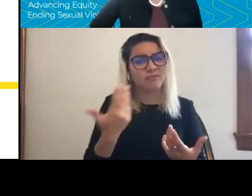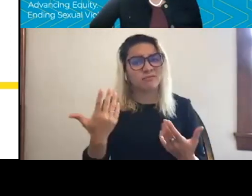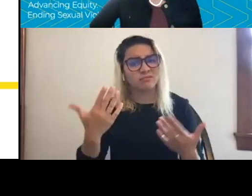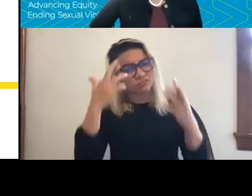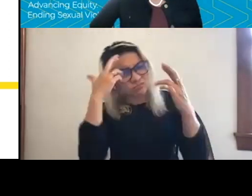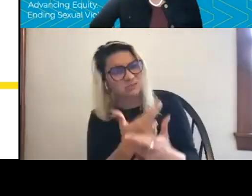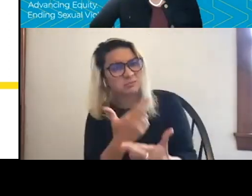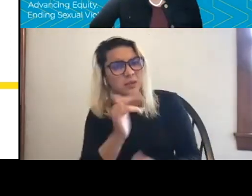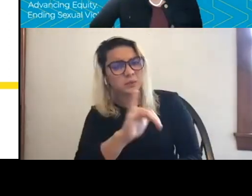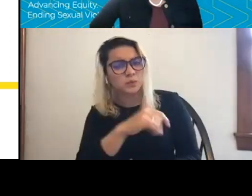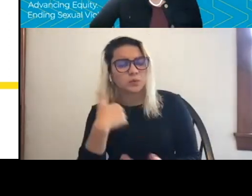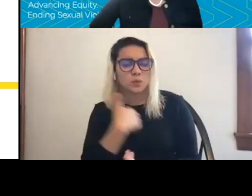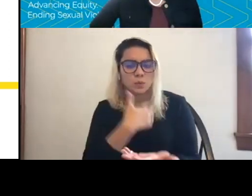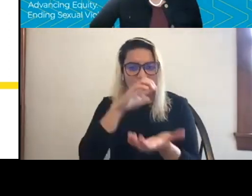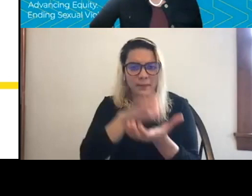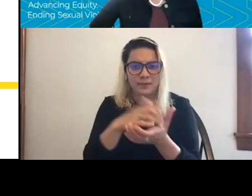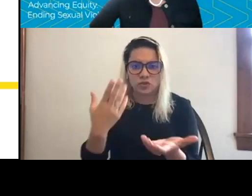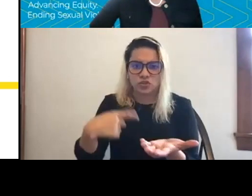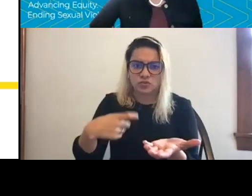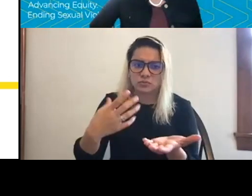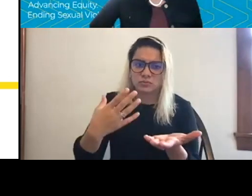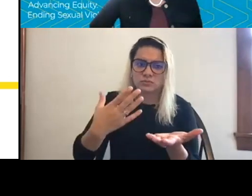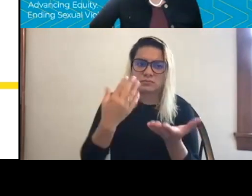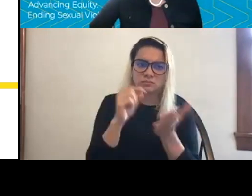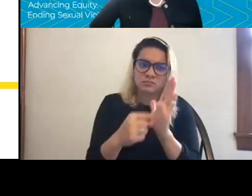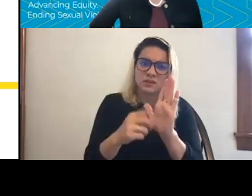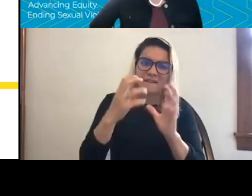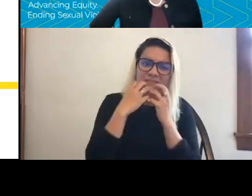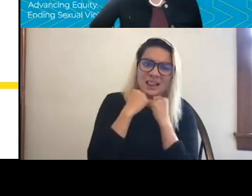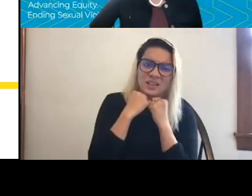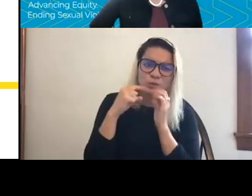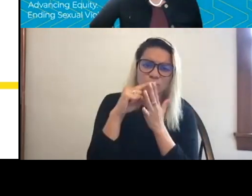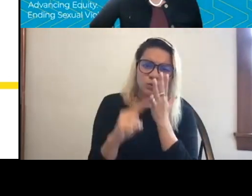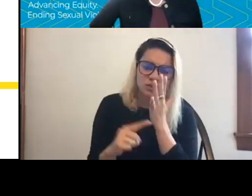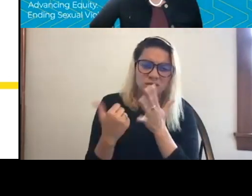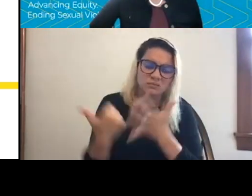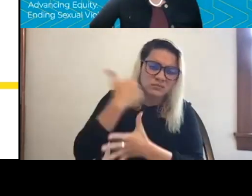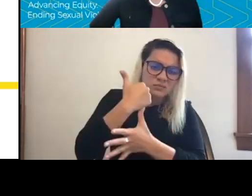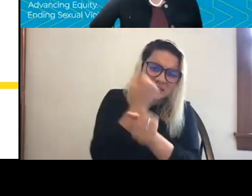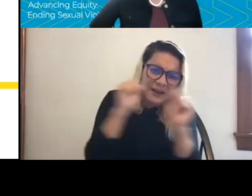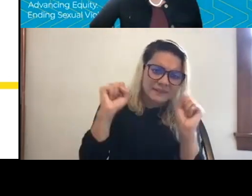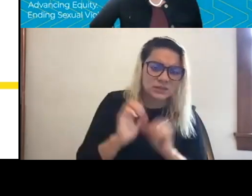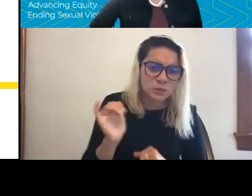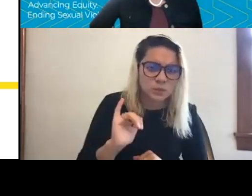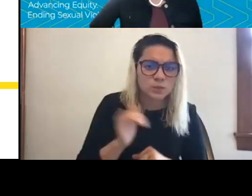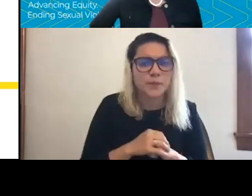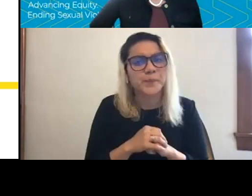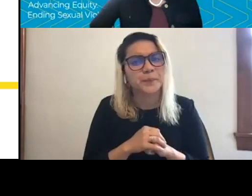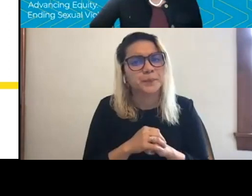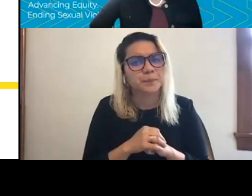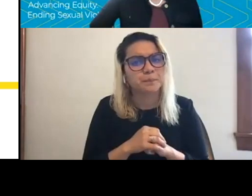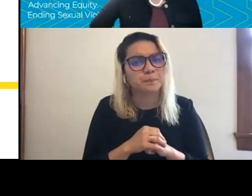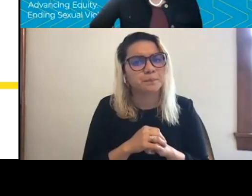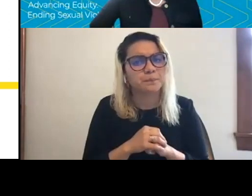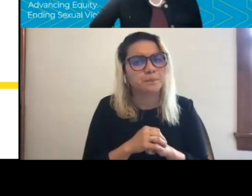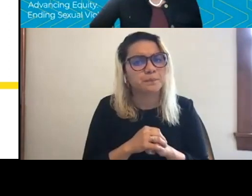possible. And so when these are core values that you can actually ground someone in, especially someone who is either